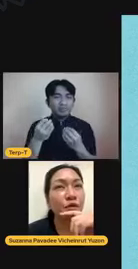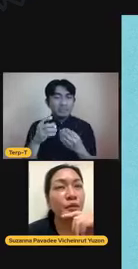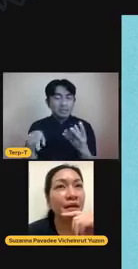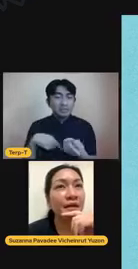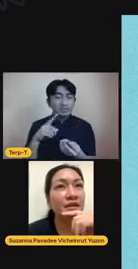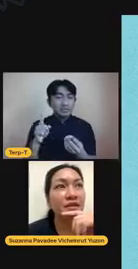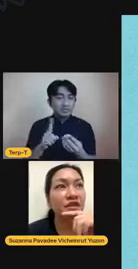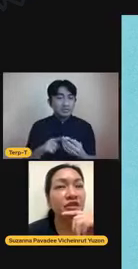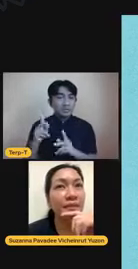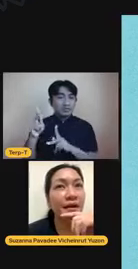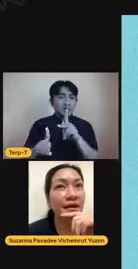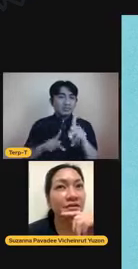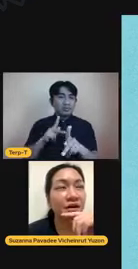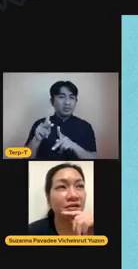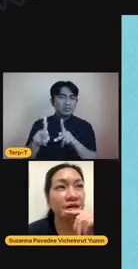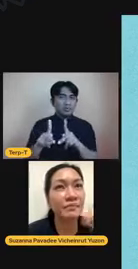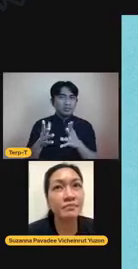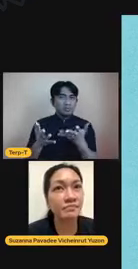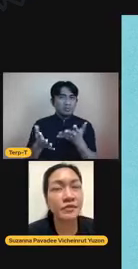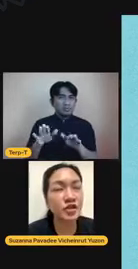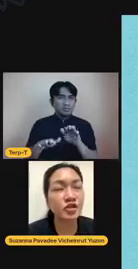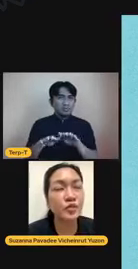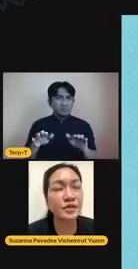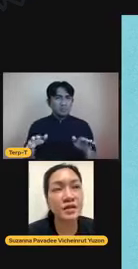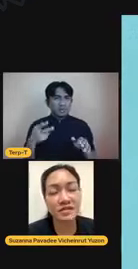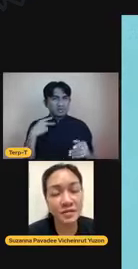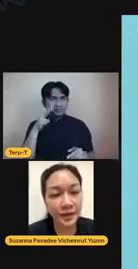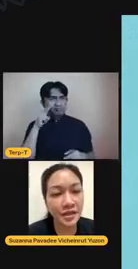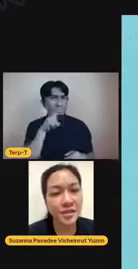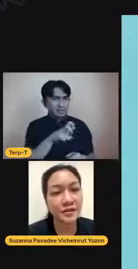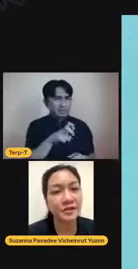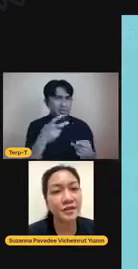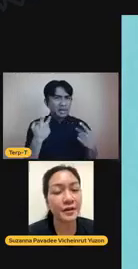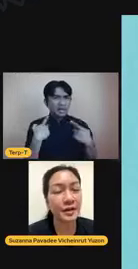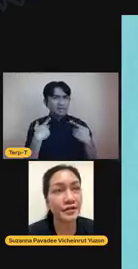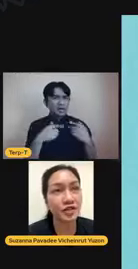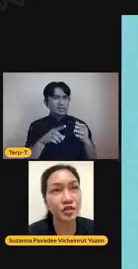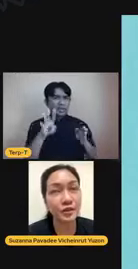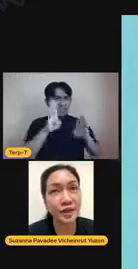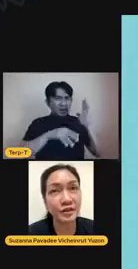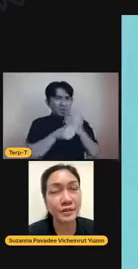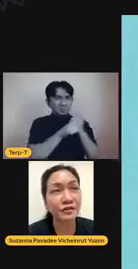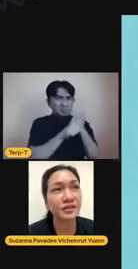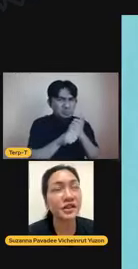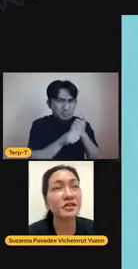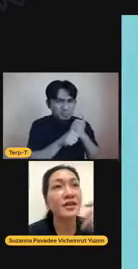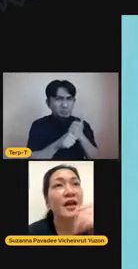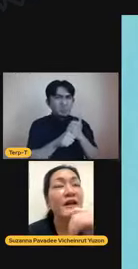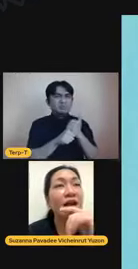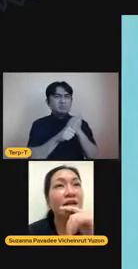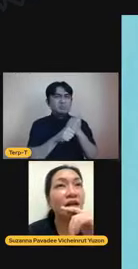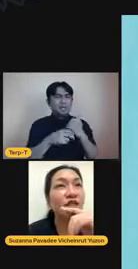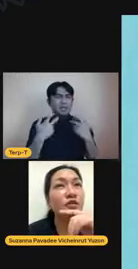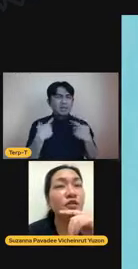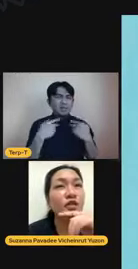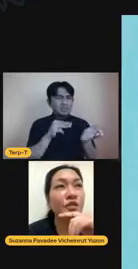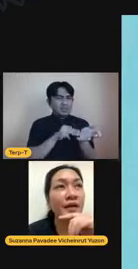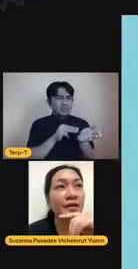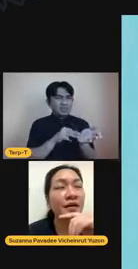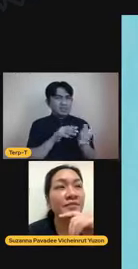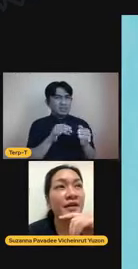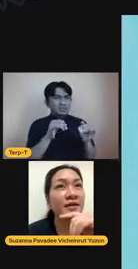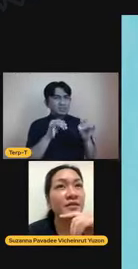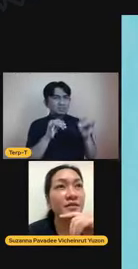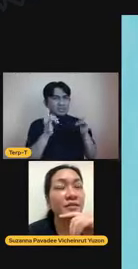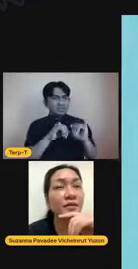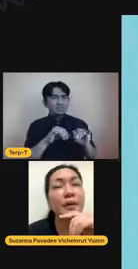sometimes children might have issues with constipation, or they might have issues with other medical issues, and doctors will just